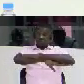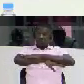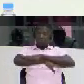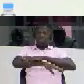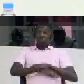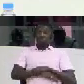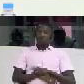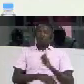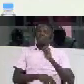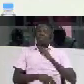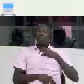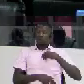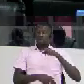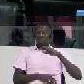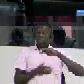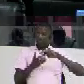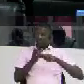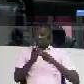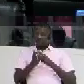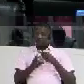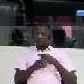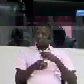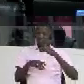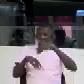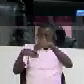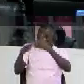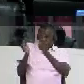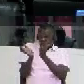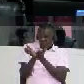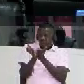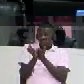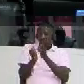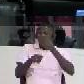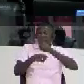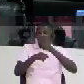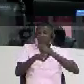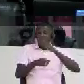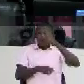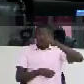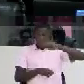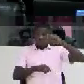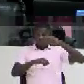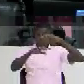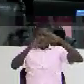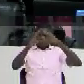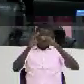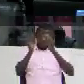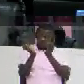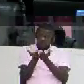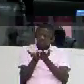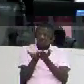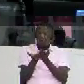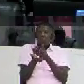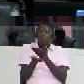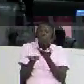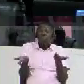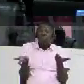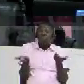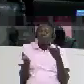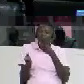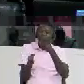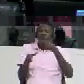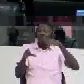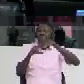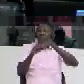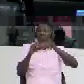What I meant was the particular unit of the Gambia Police Force. ci ban fànn ci biiru Gambia Police Force bi ci